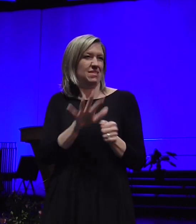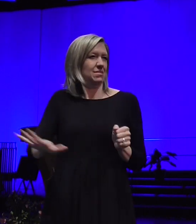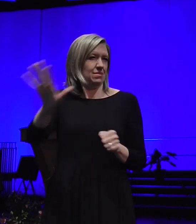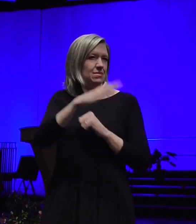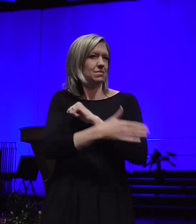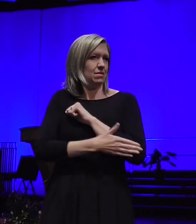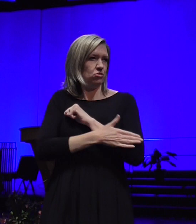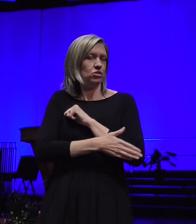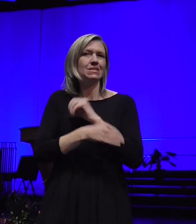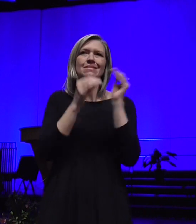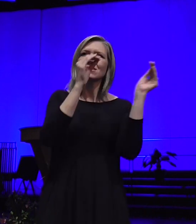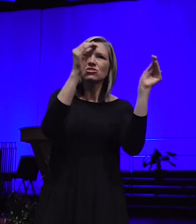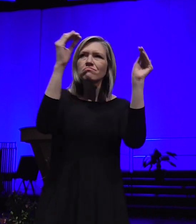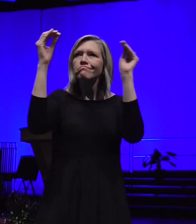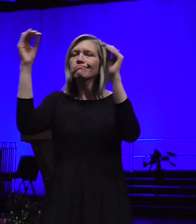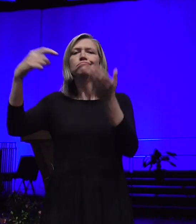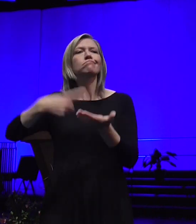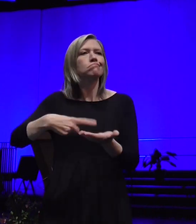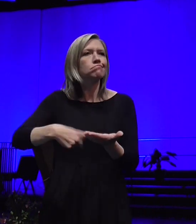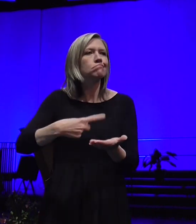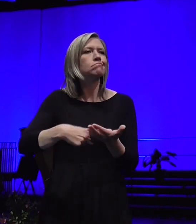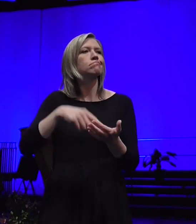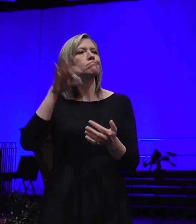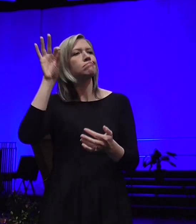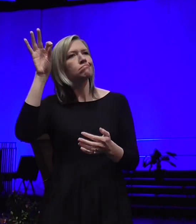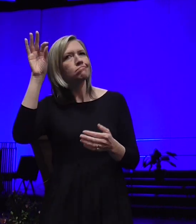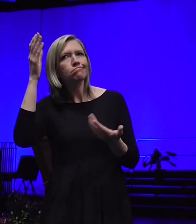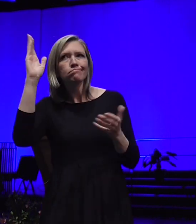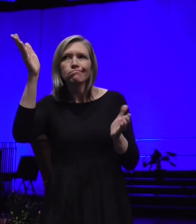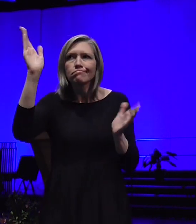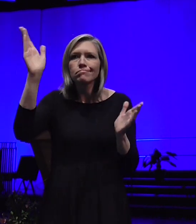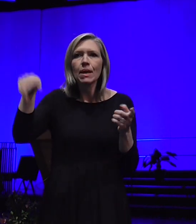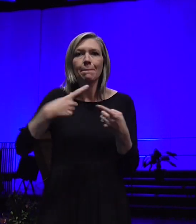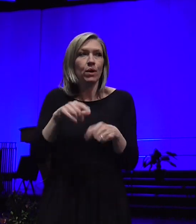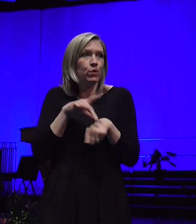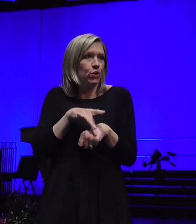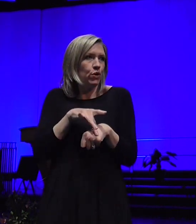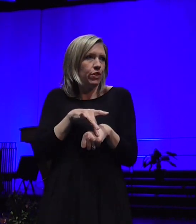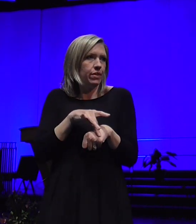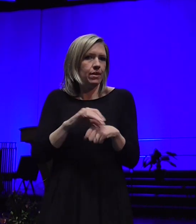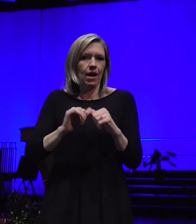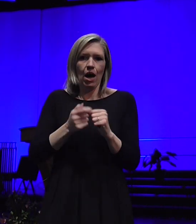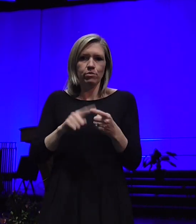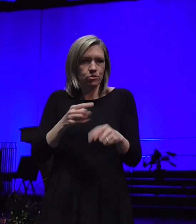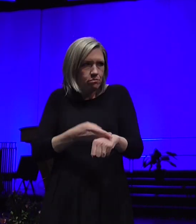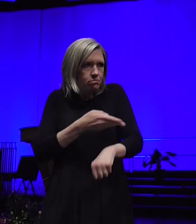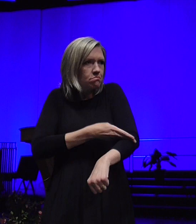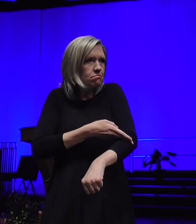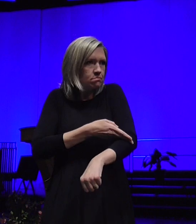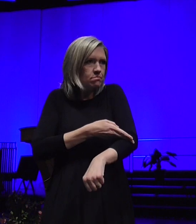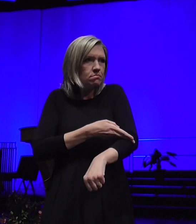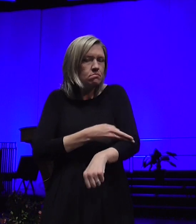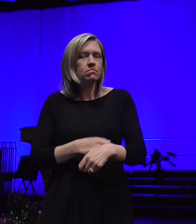just teaching people about the earth and about how to do a better job at it.